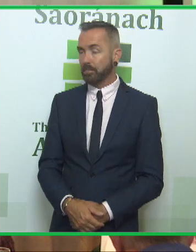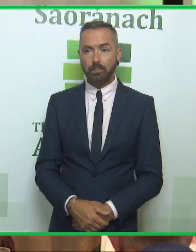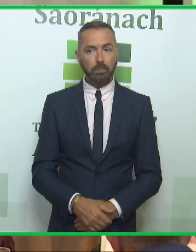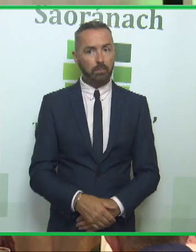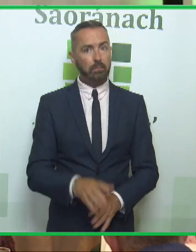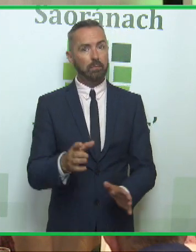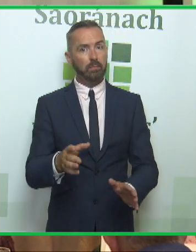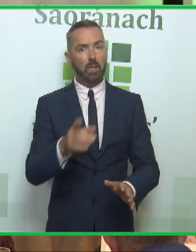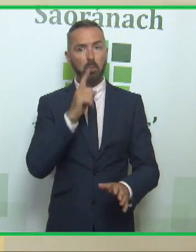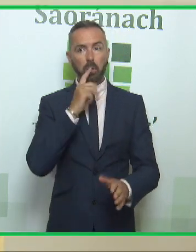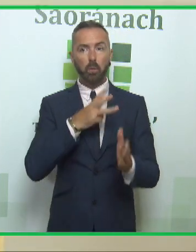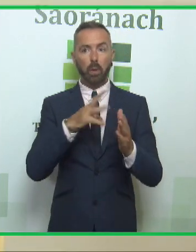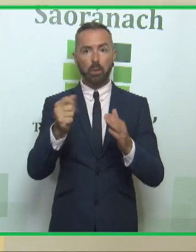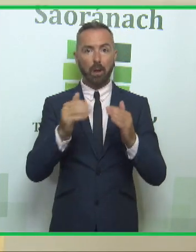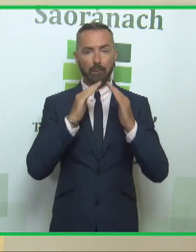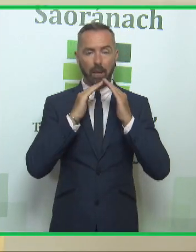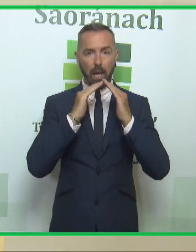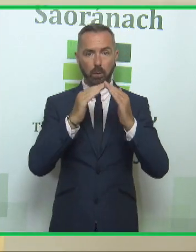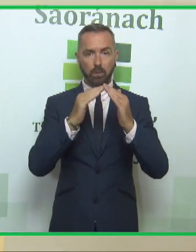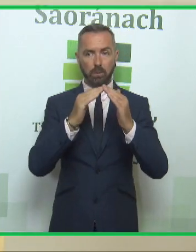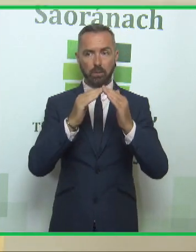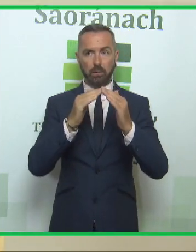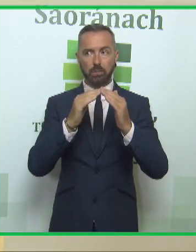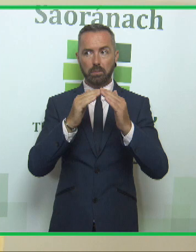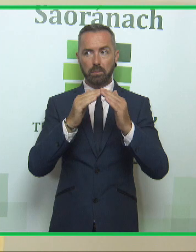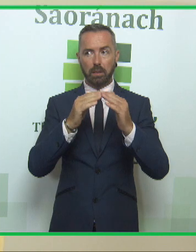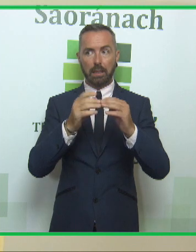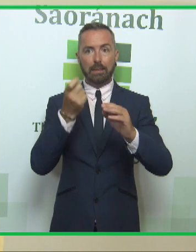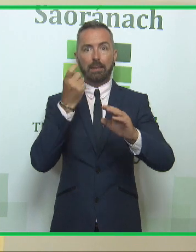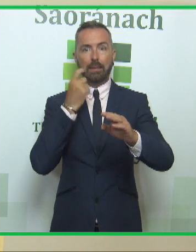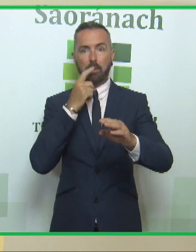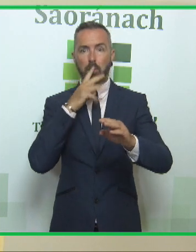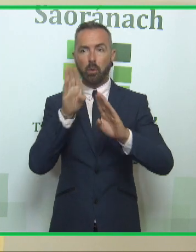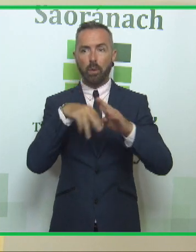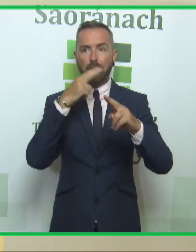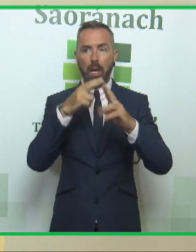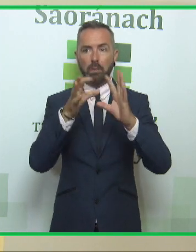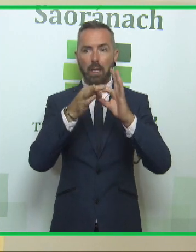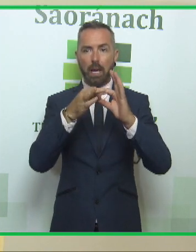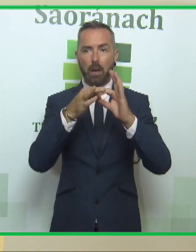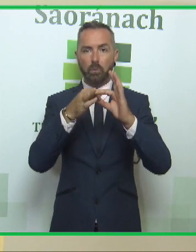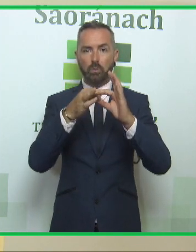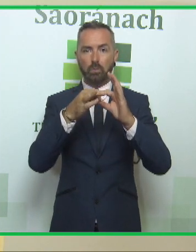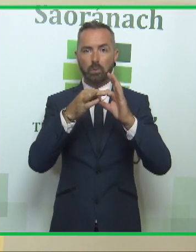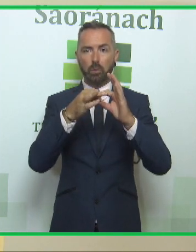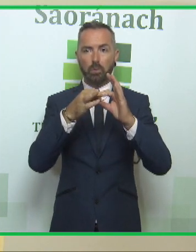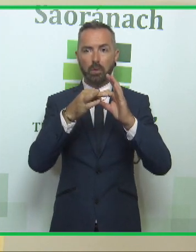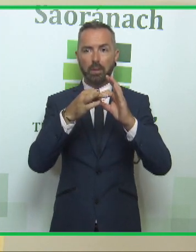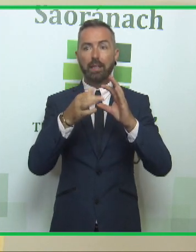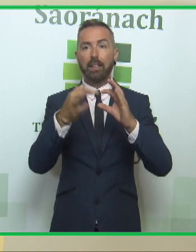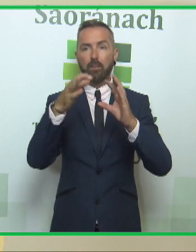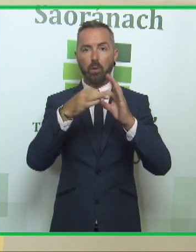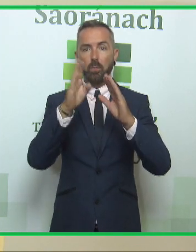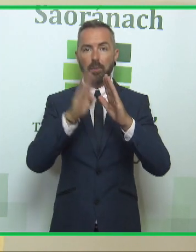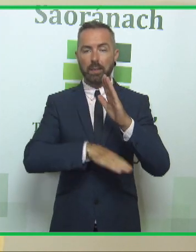have uncertainty about that, and obviously we're not immune to the wider housing and homelessness crisis that's in society in general, but